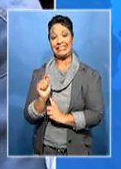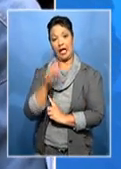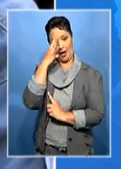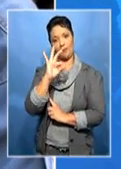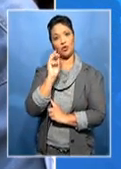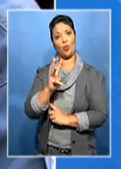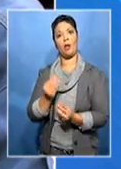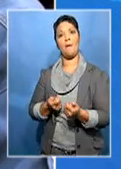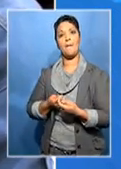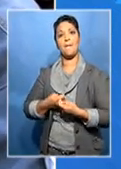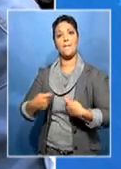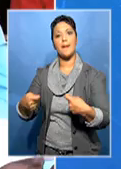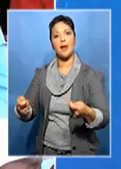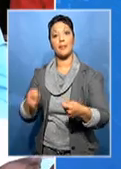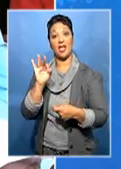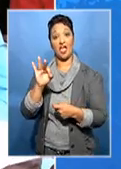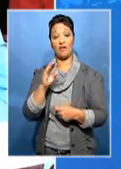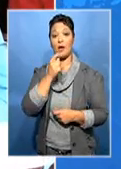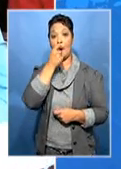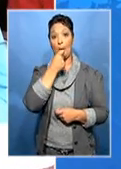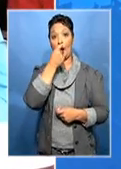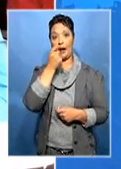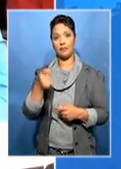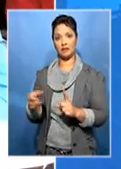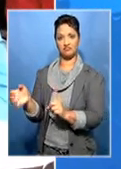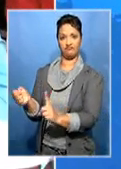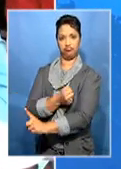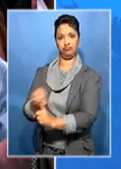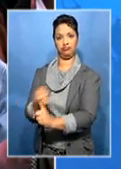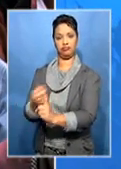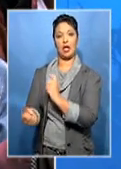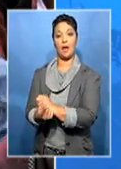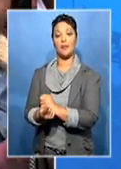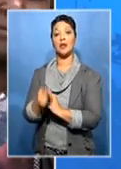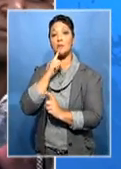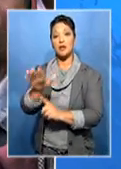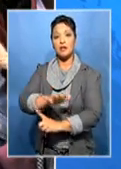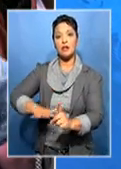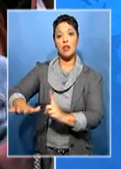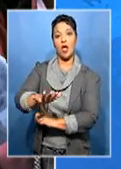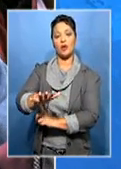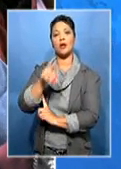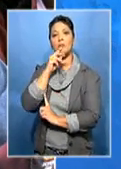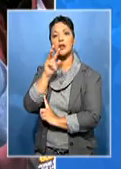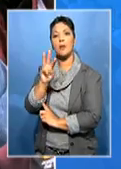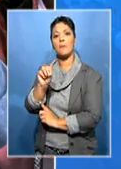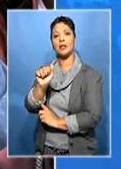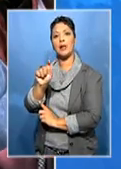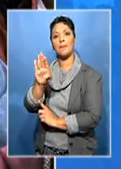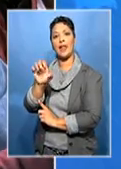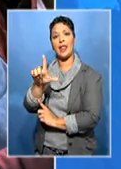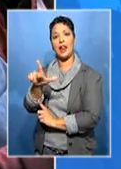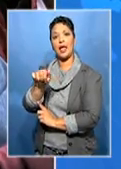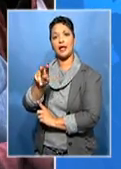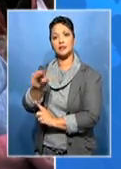pay compensation to victims of Mugabe's brutal rule, among them victims of the Matabeleland Gukurahundi massacre in the